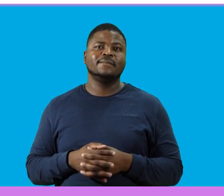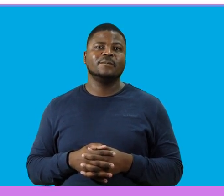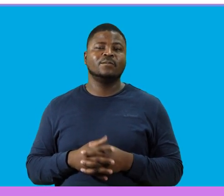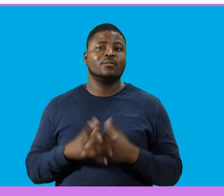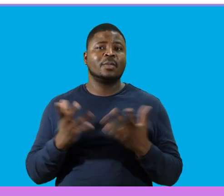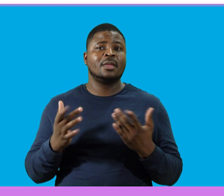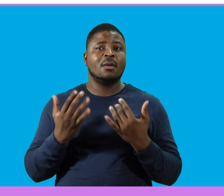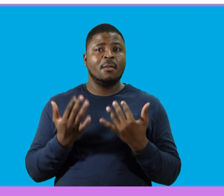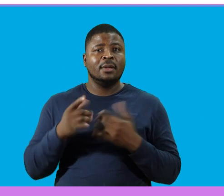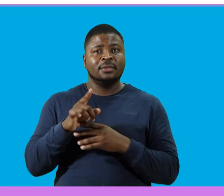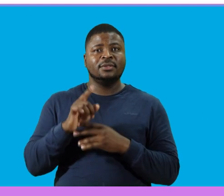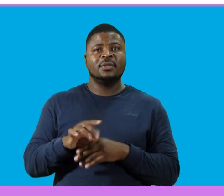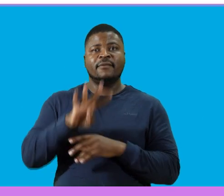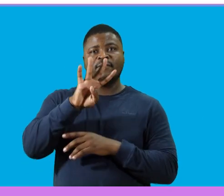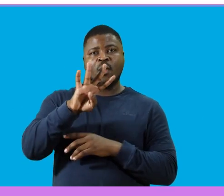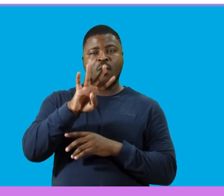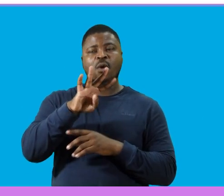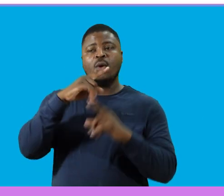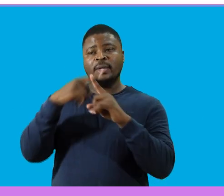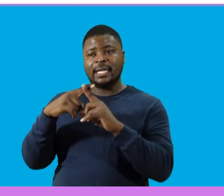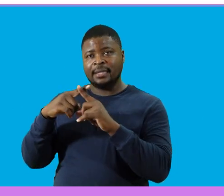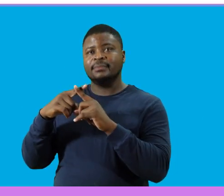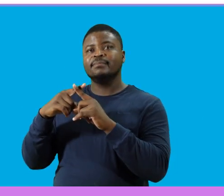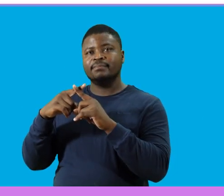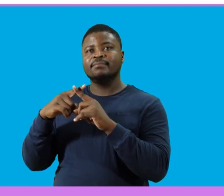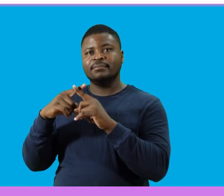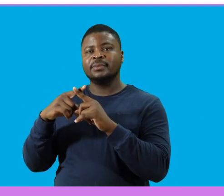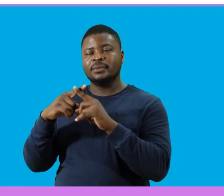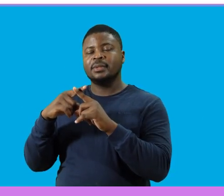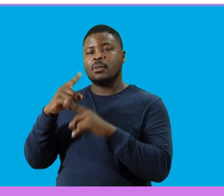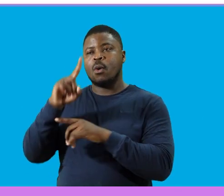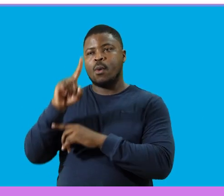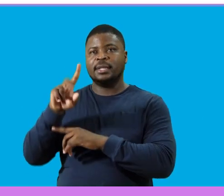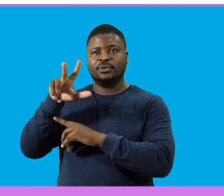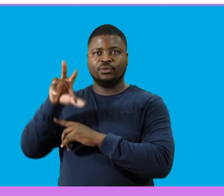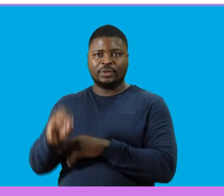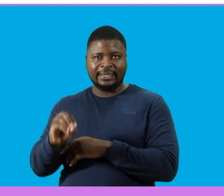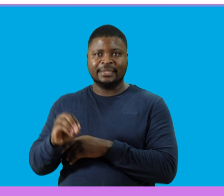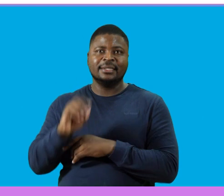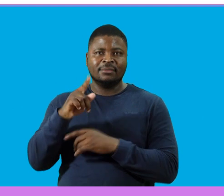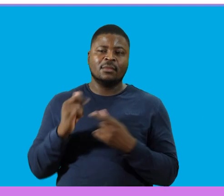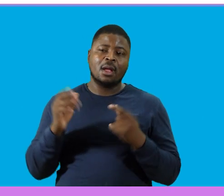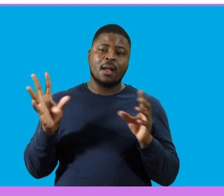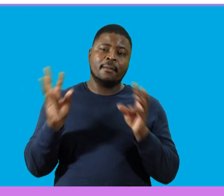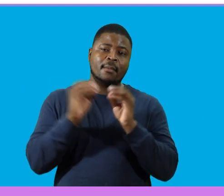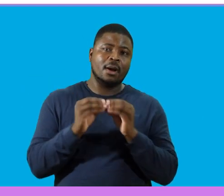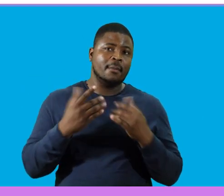that's going to be 4 days times 120, and that